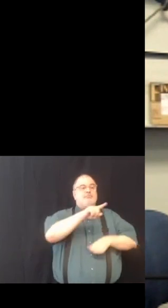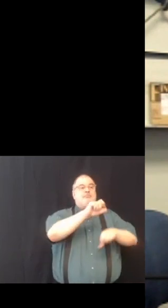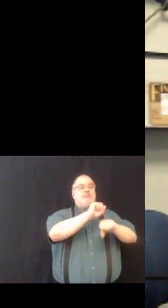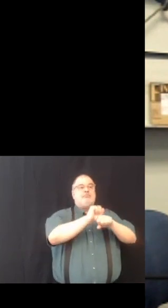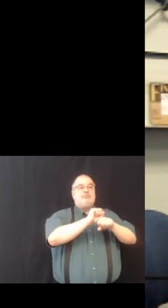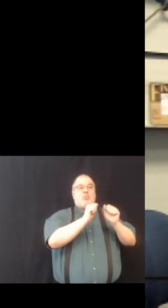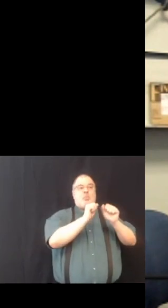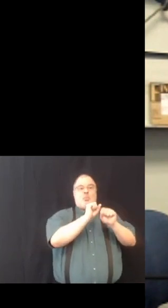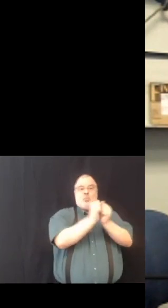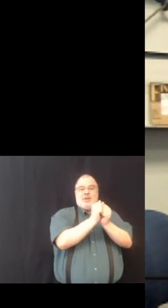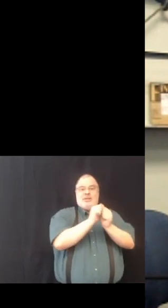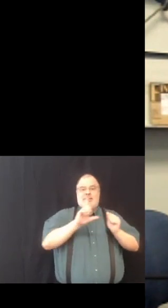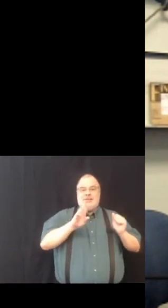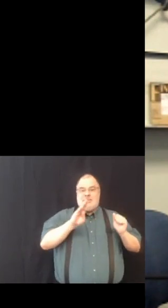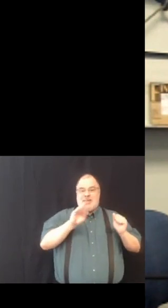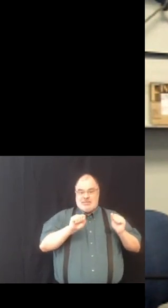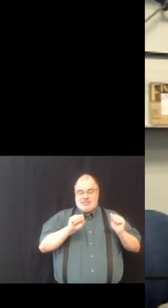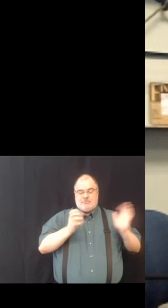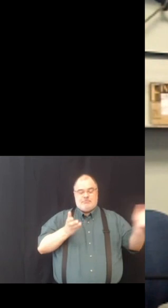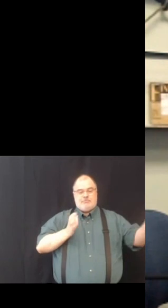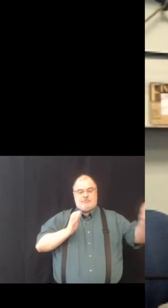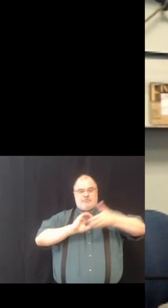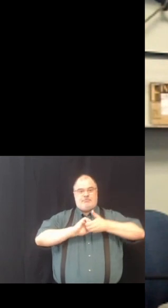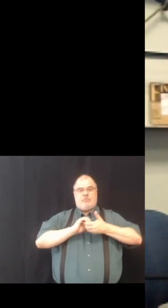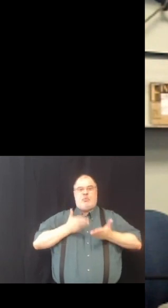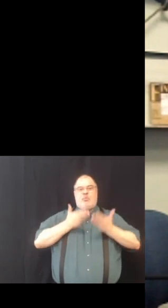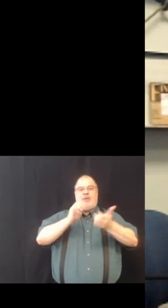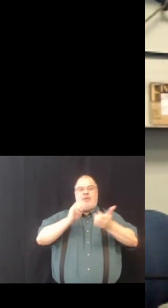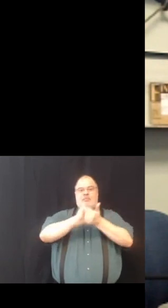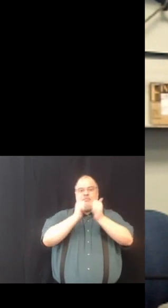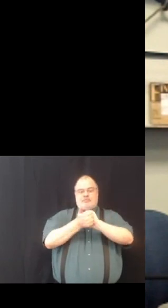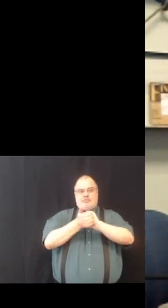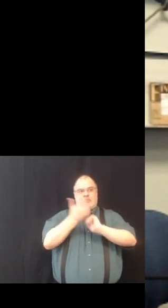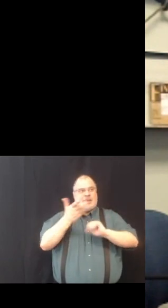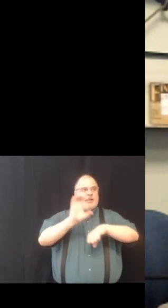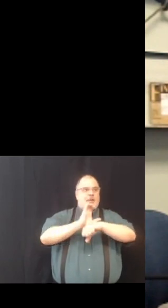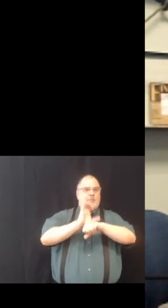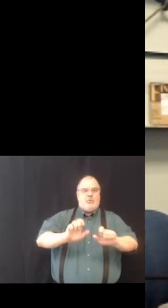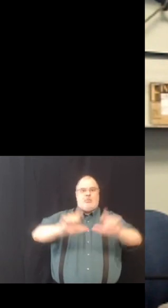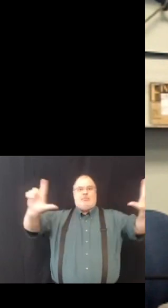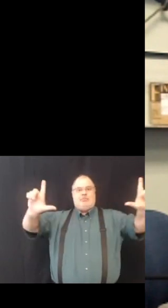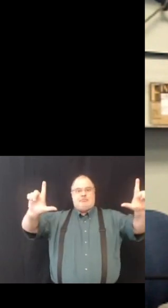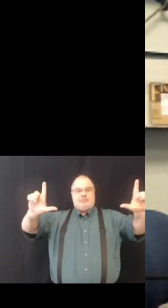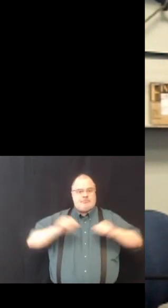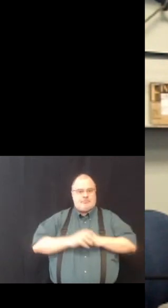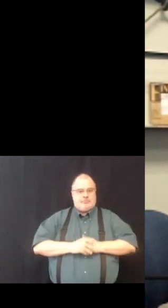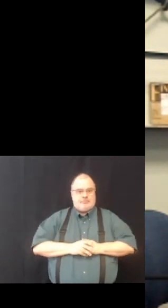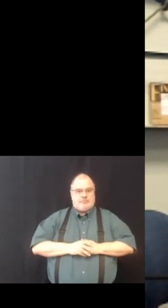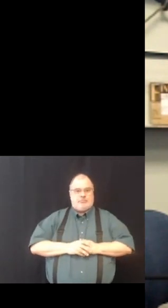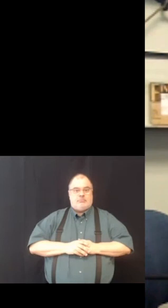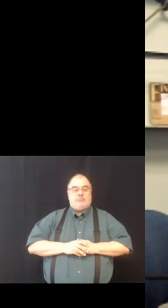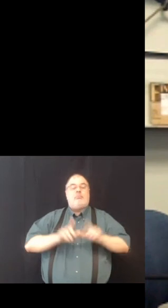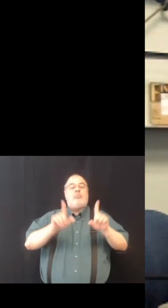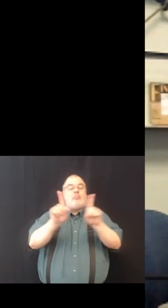Blind Services in partnering to provide accommodations such as large computer monitors, and they've also provided